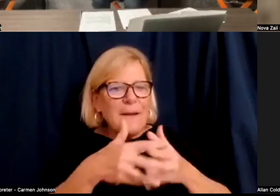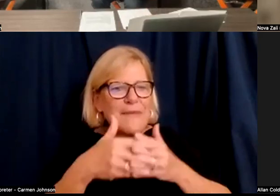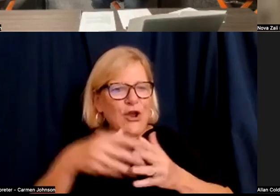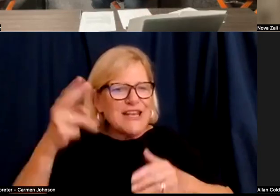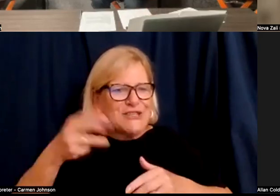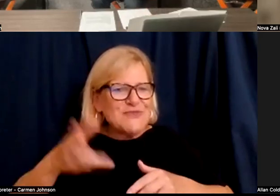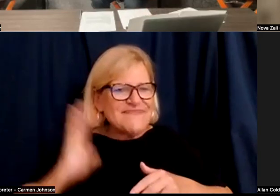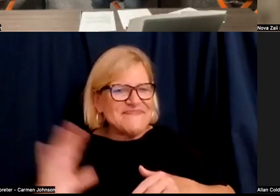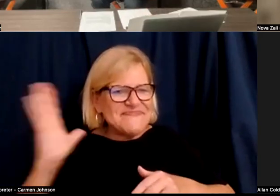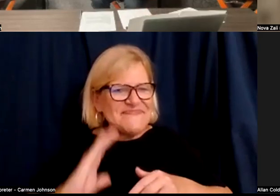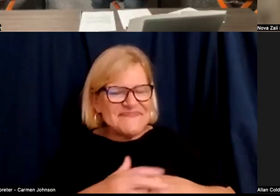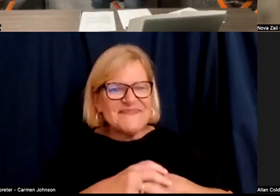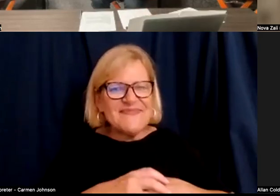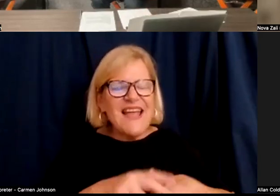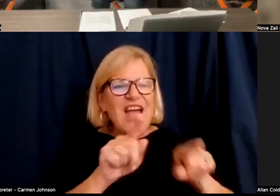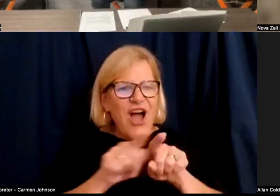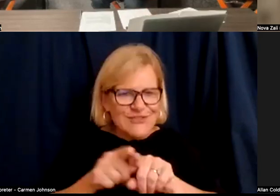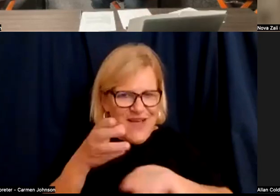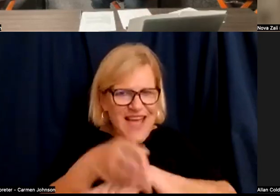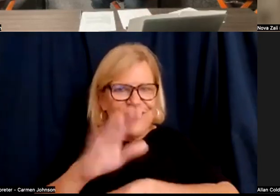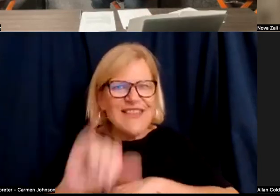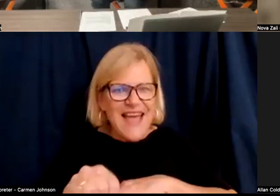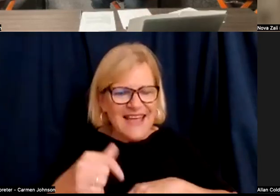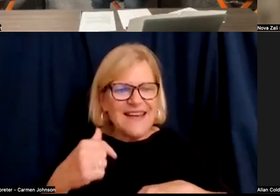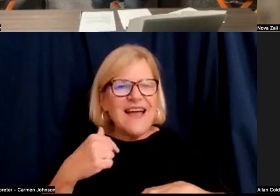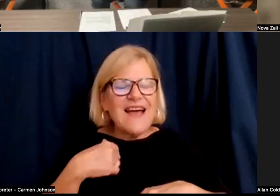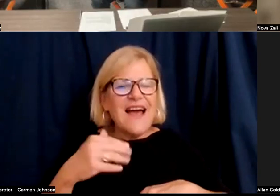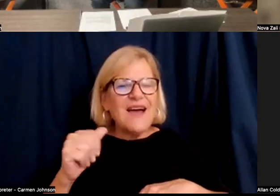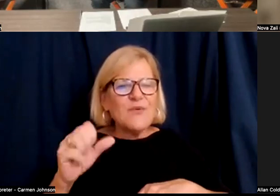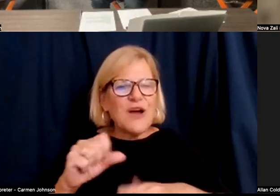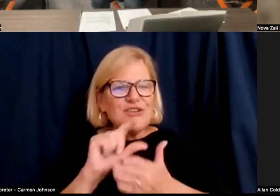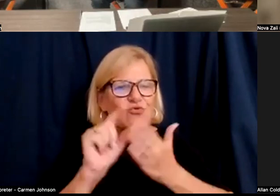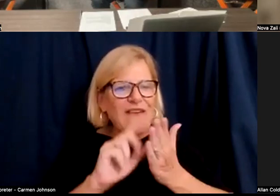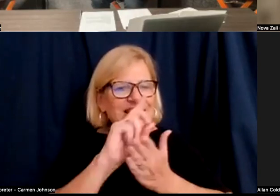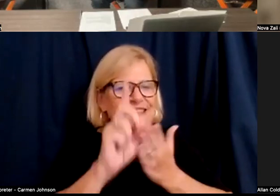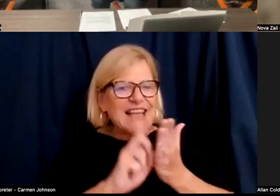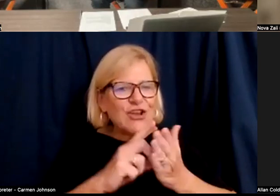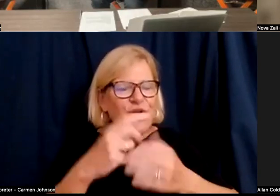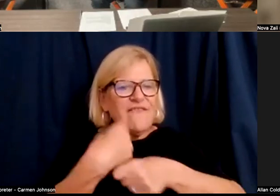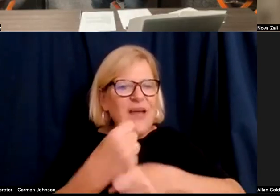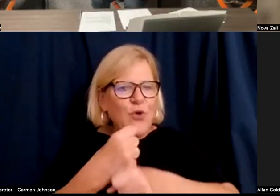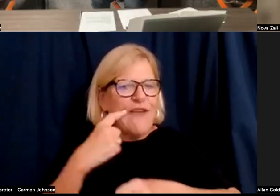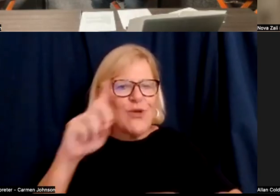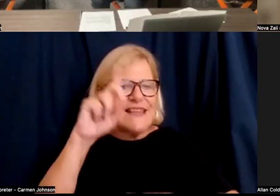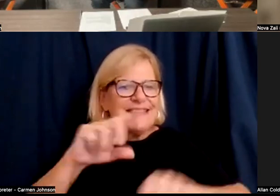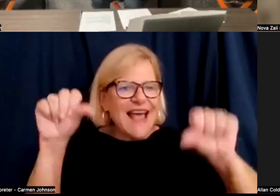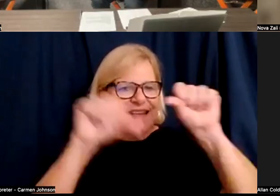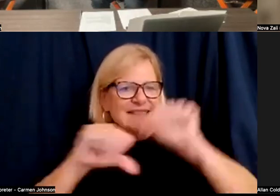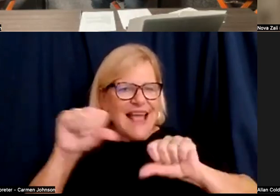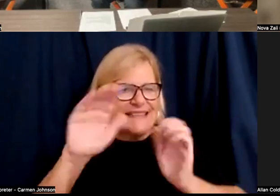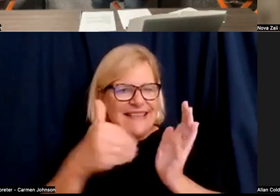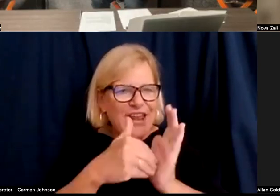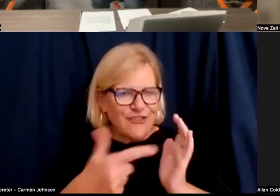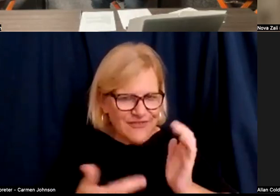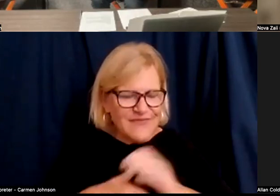time. And also after that, I was a graphic designer and fabricator for the Detroit Science Center.